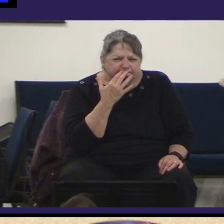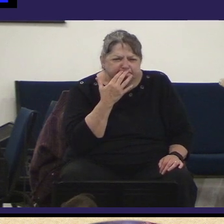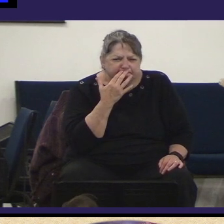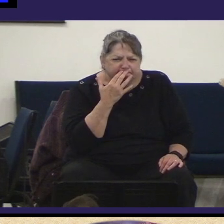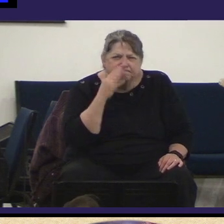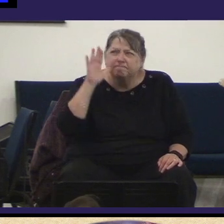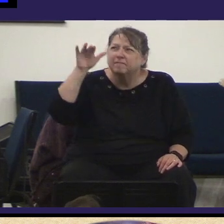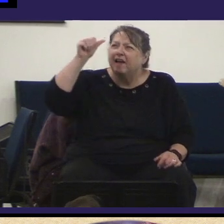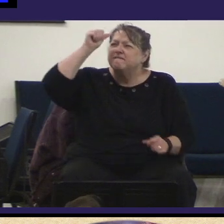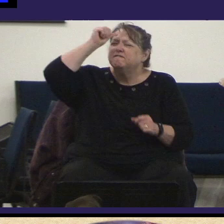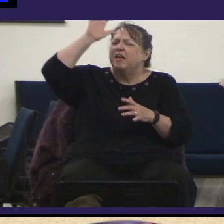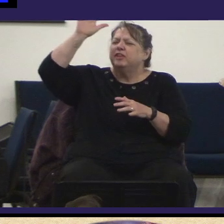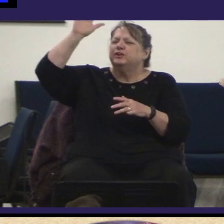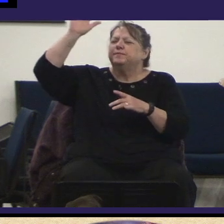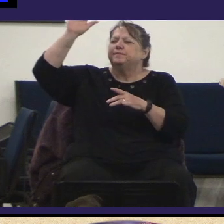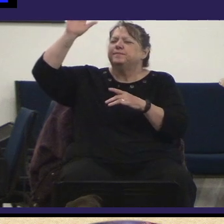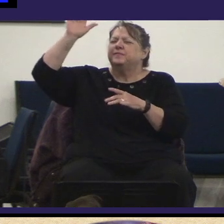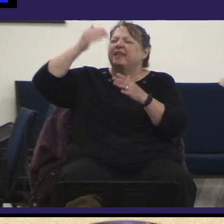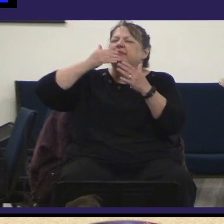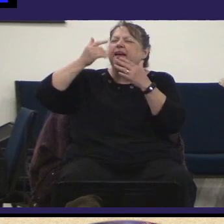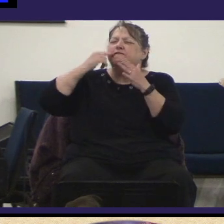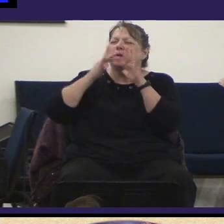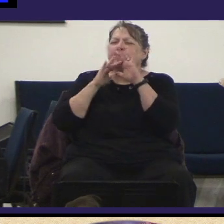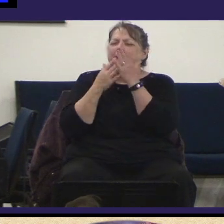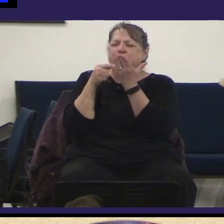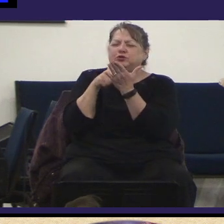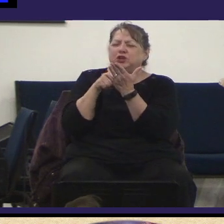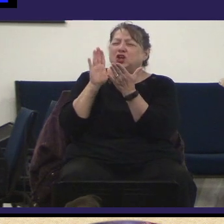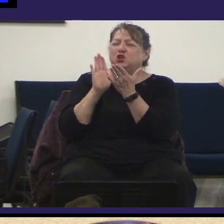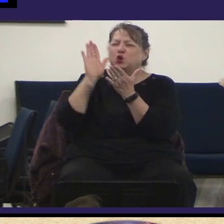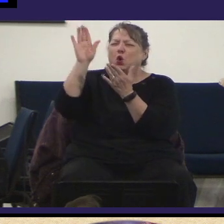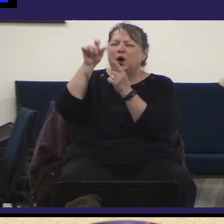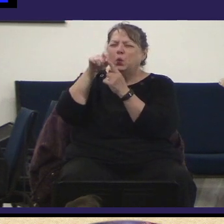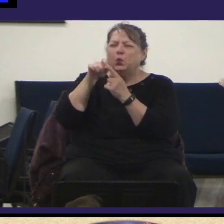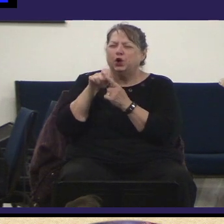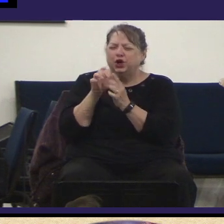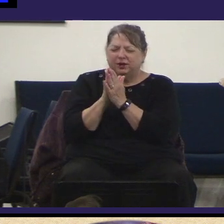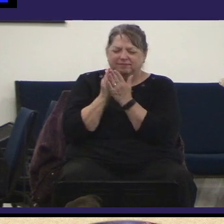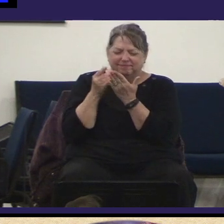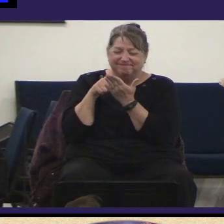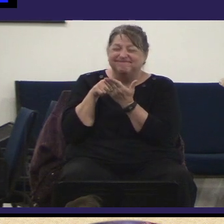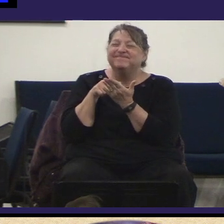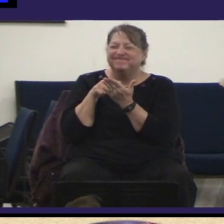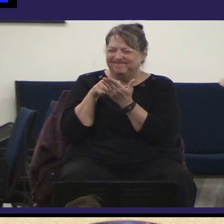Father, in Jesus' name, thank you for your word. Thank you for your faithfulness.